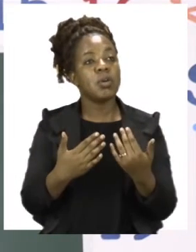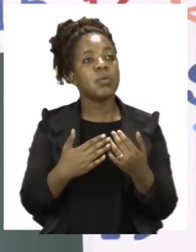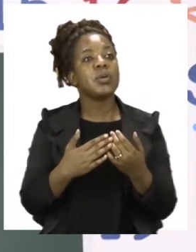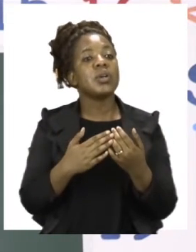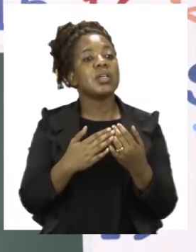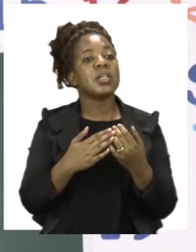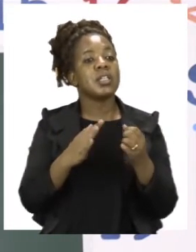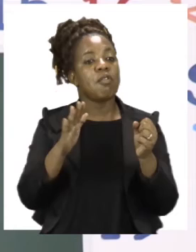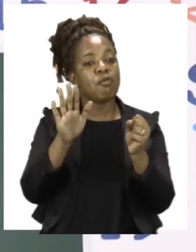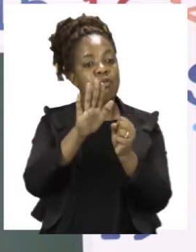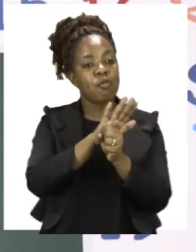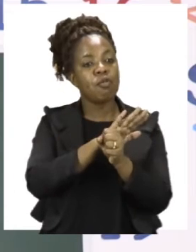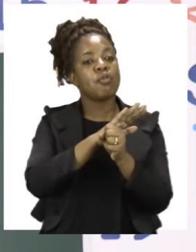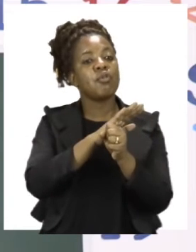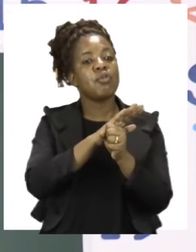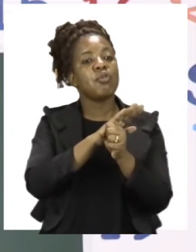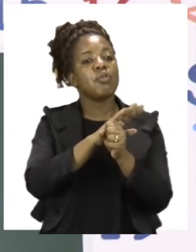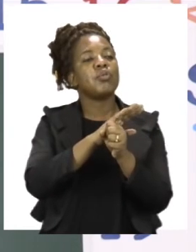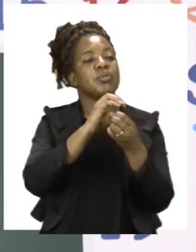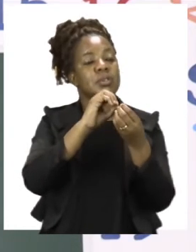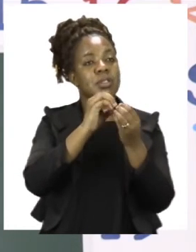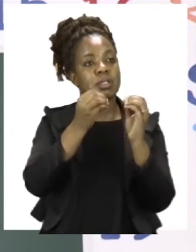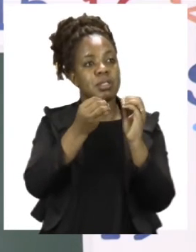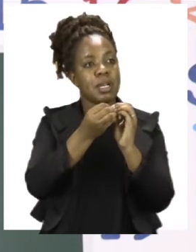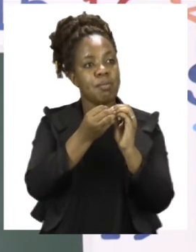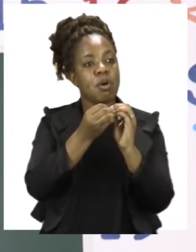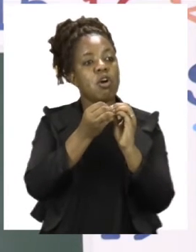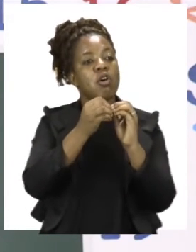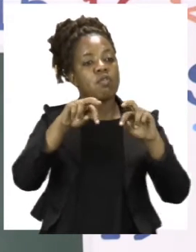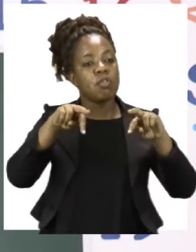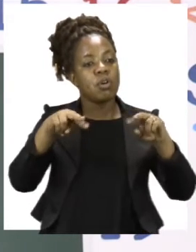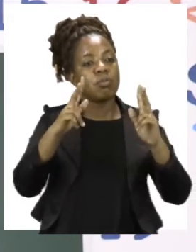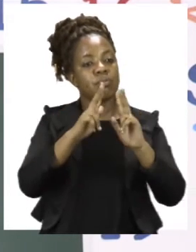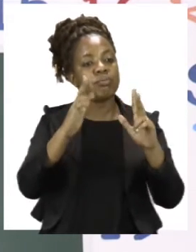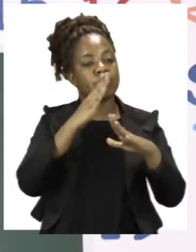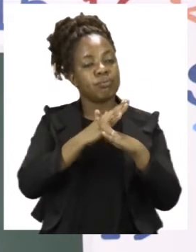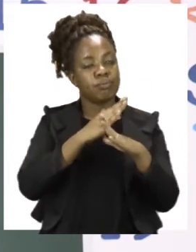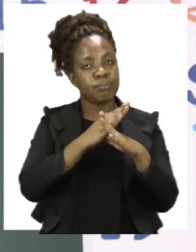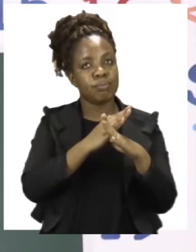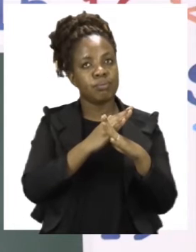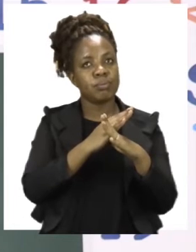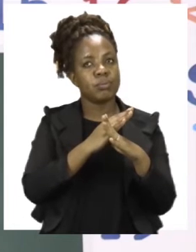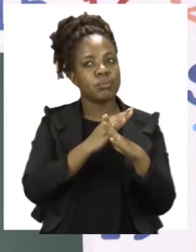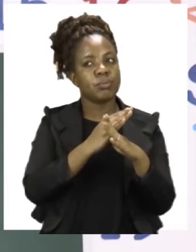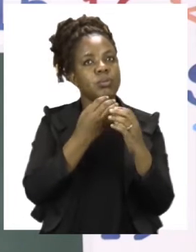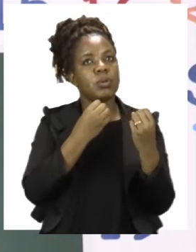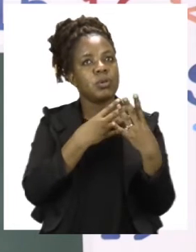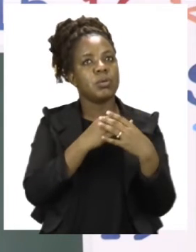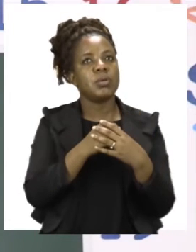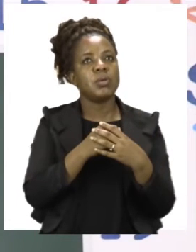it from the total contract workers. Now the total contract workers are